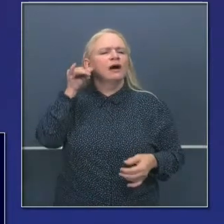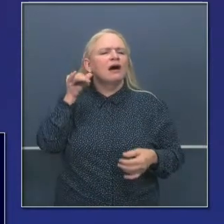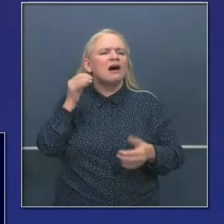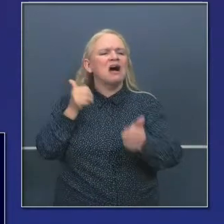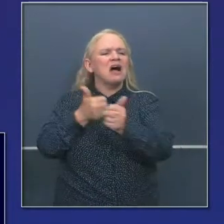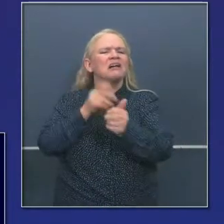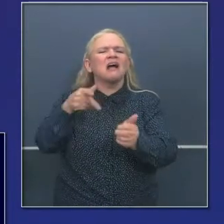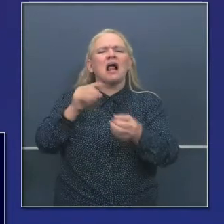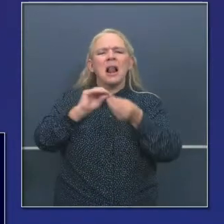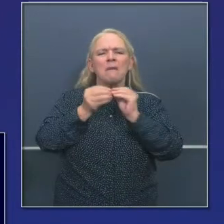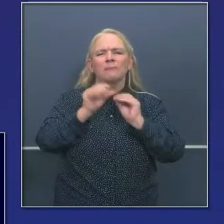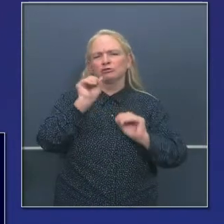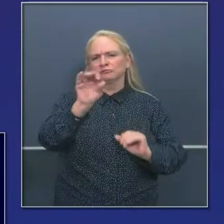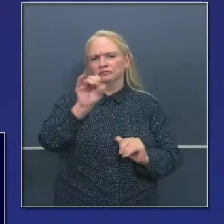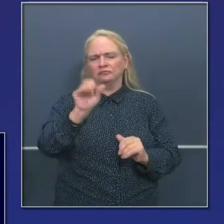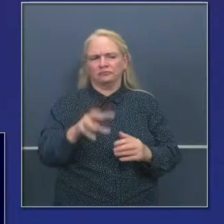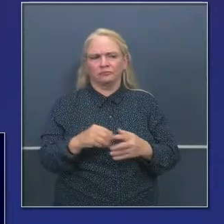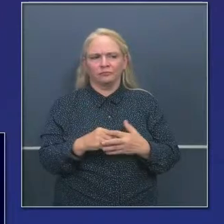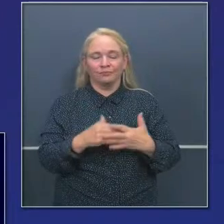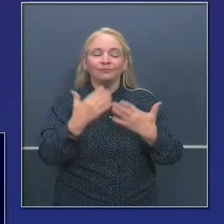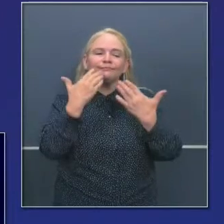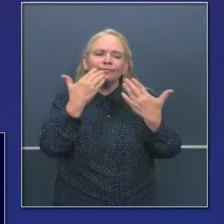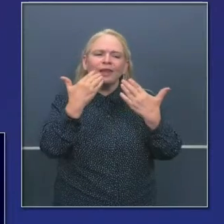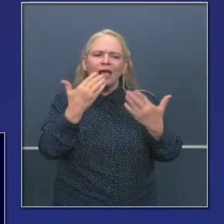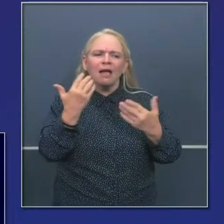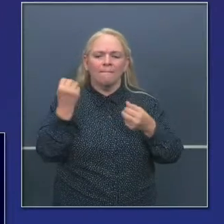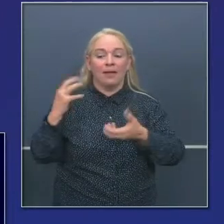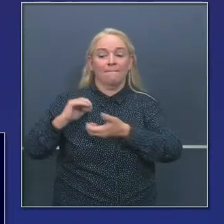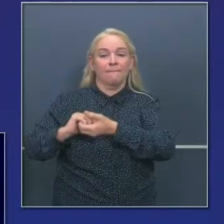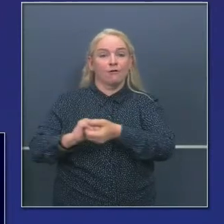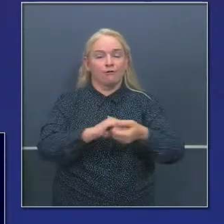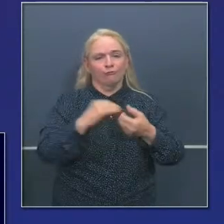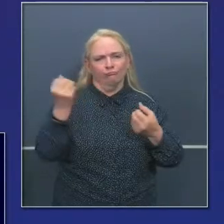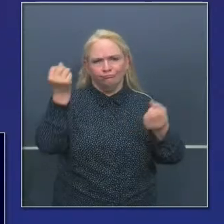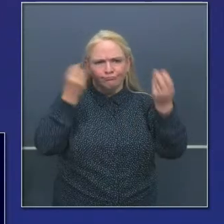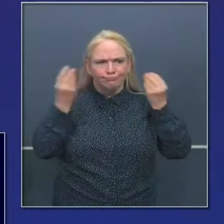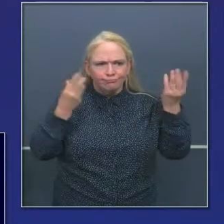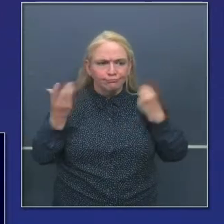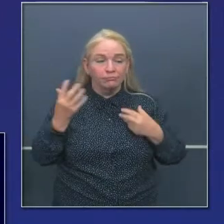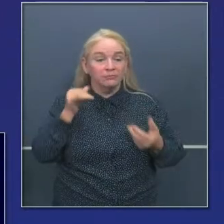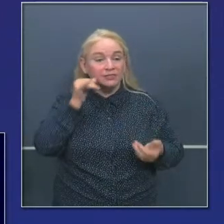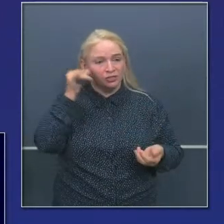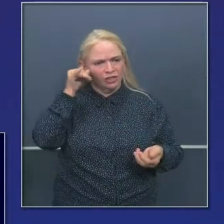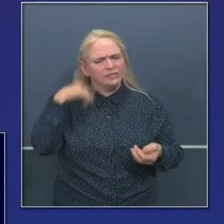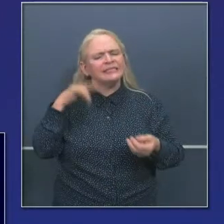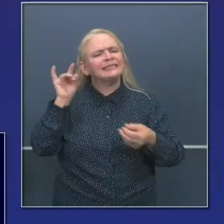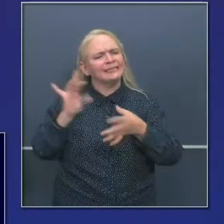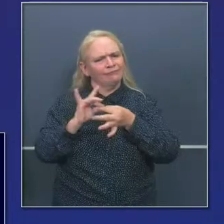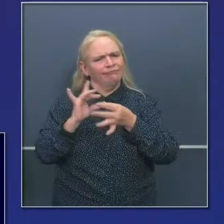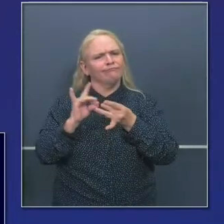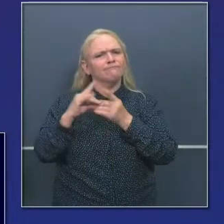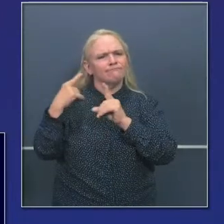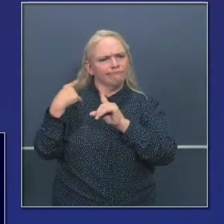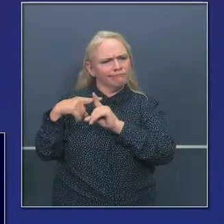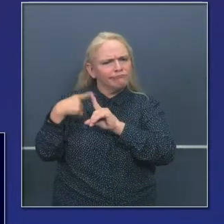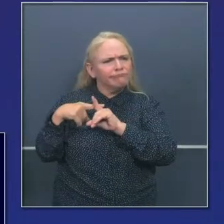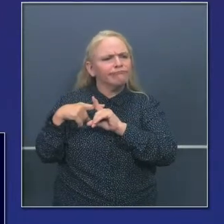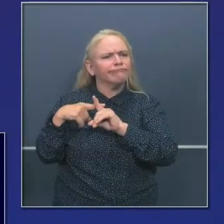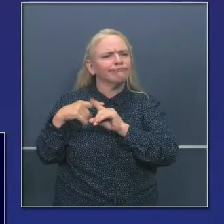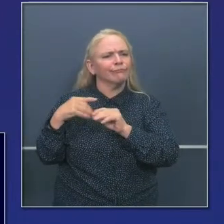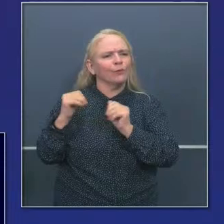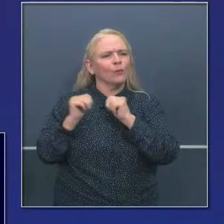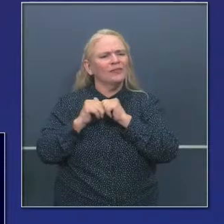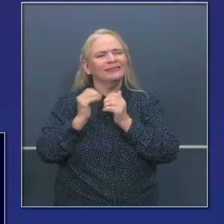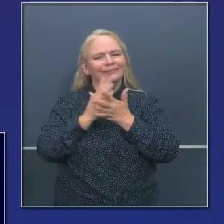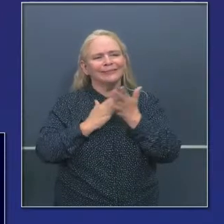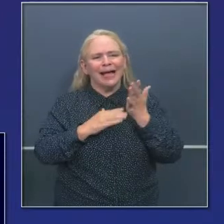and thank our local partners. I talked yesterday in very positive and optimistic terms about the counties that we were working